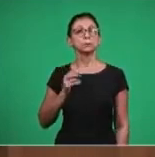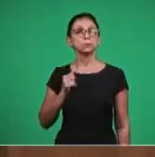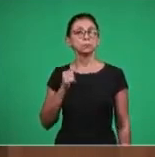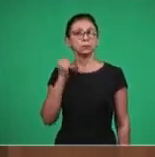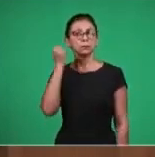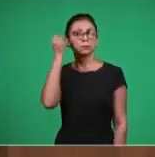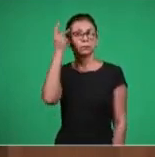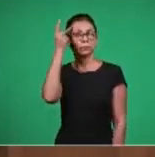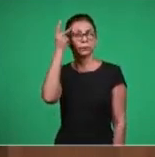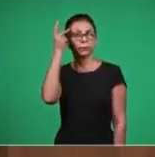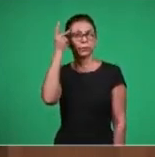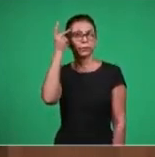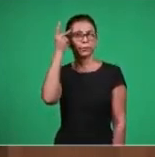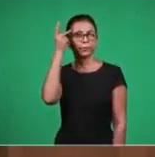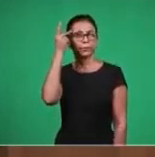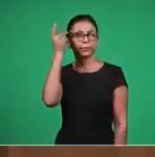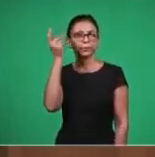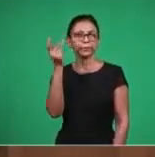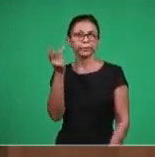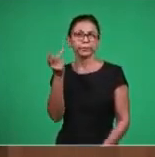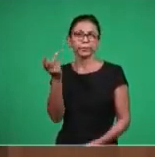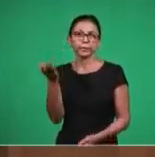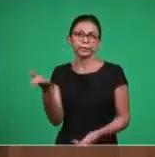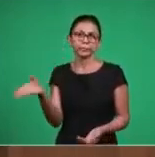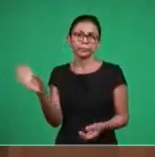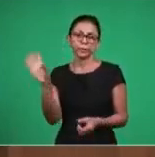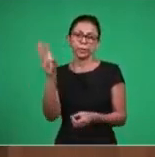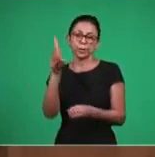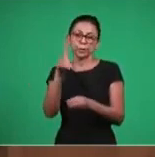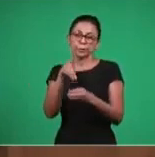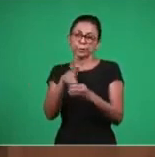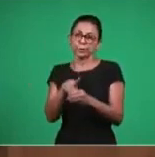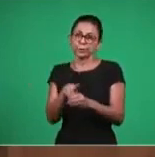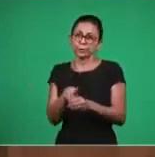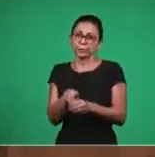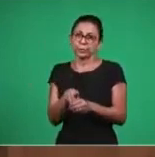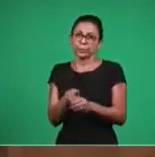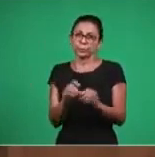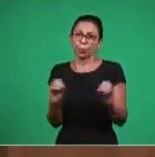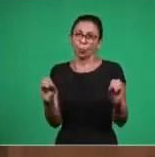normally, they can never pay for their